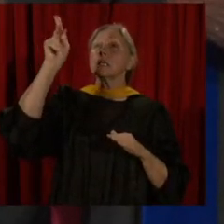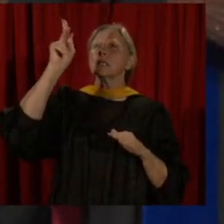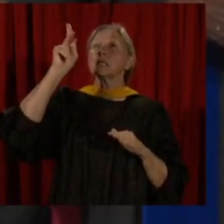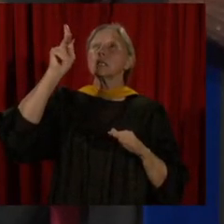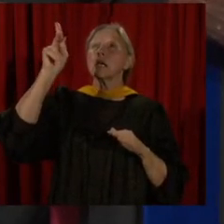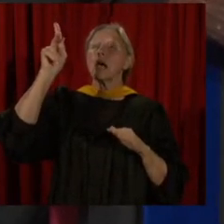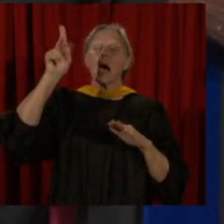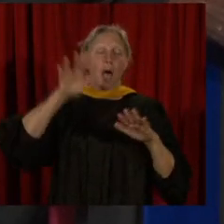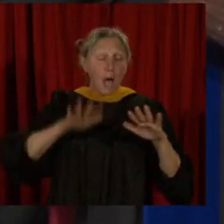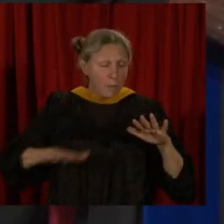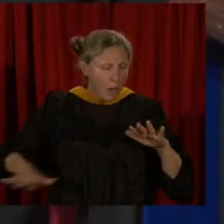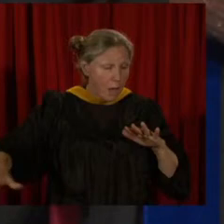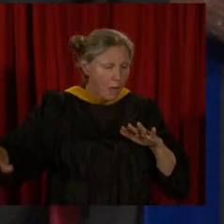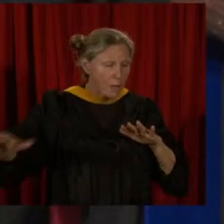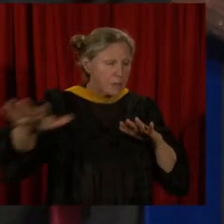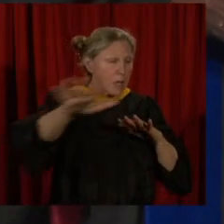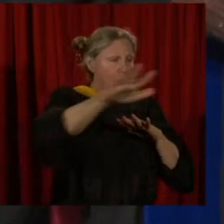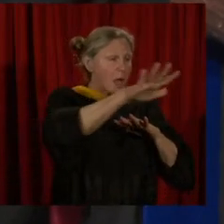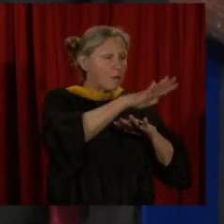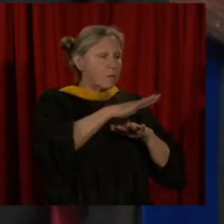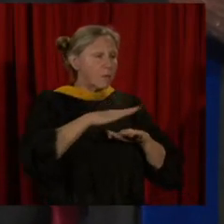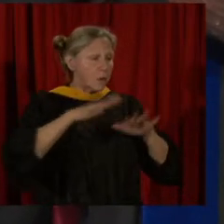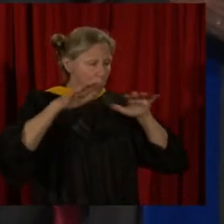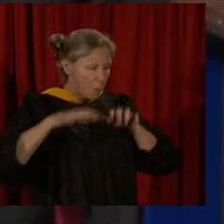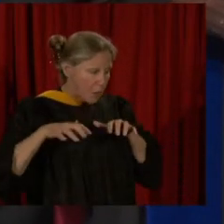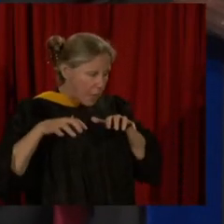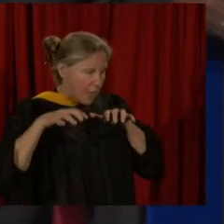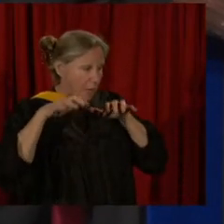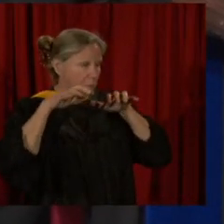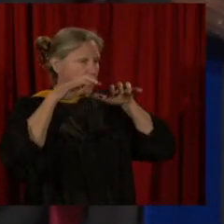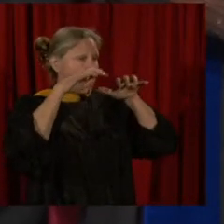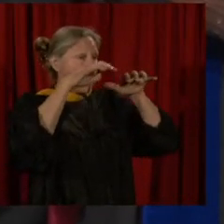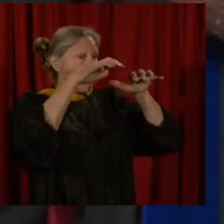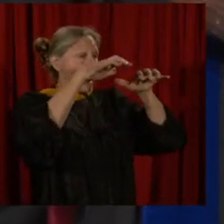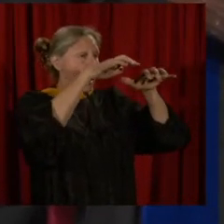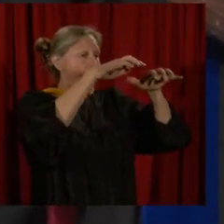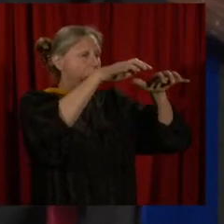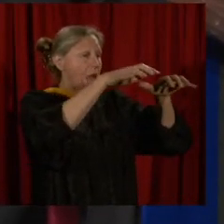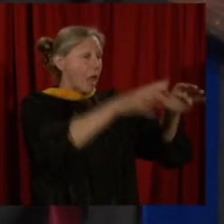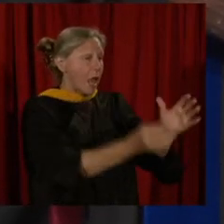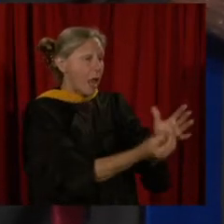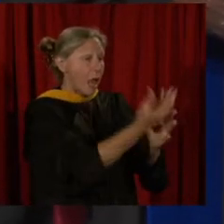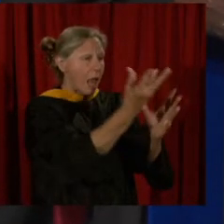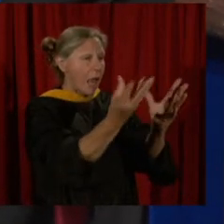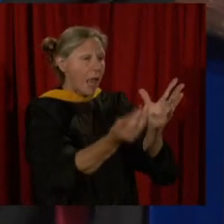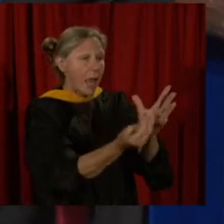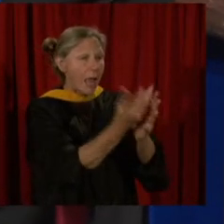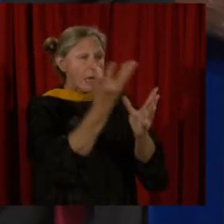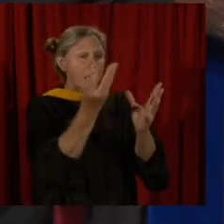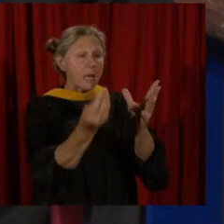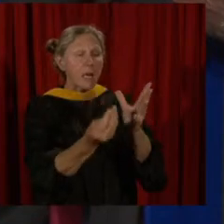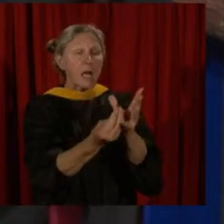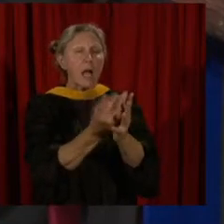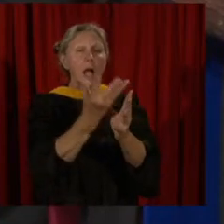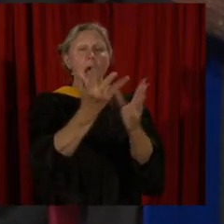majesties across the fruited plain.